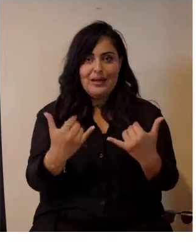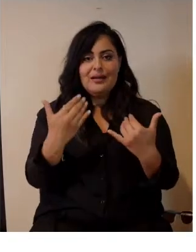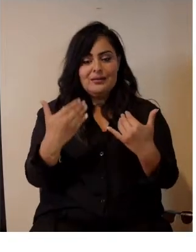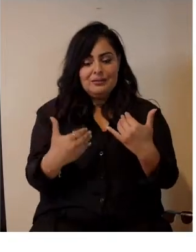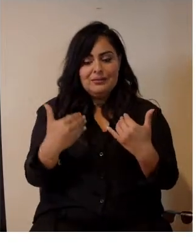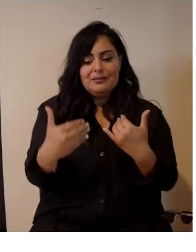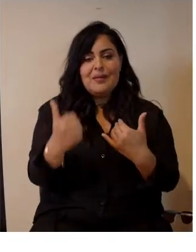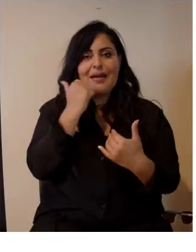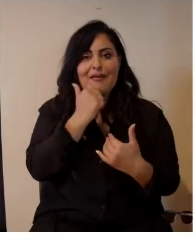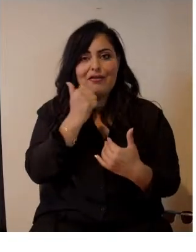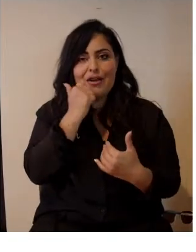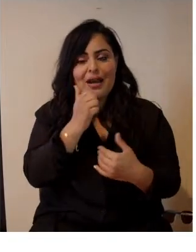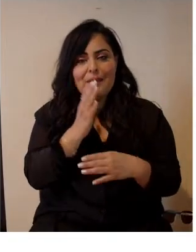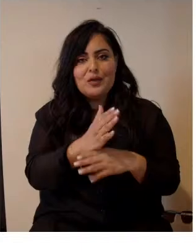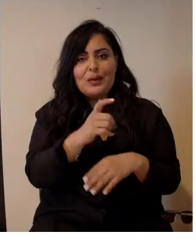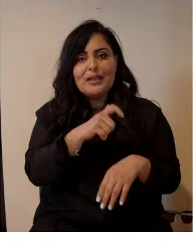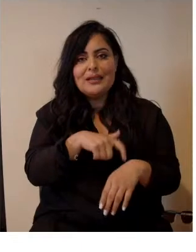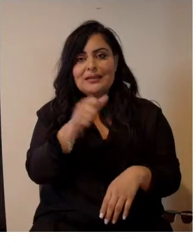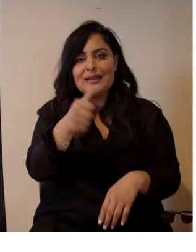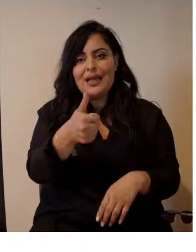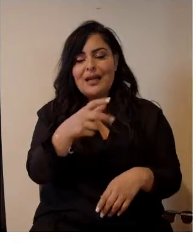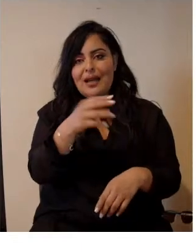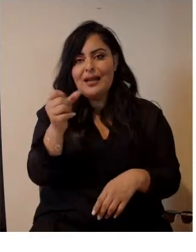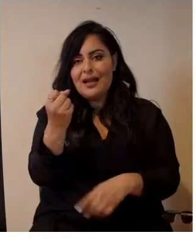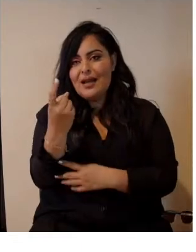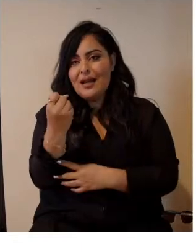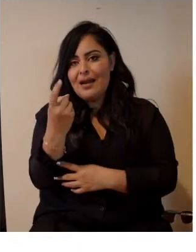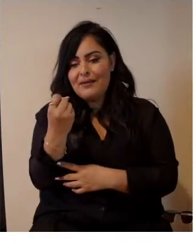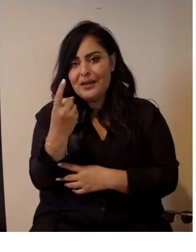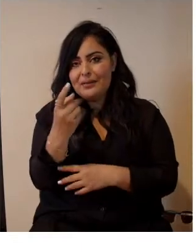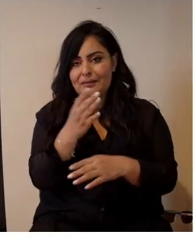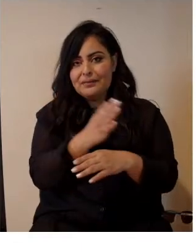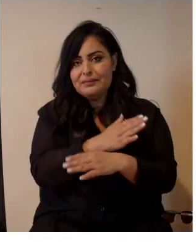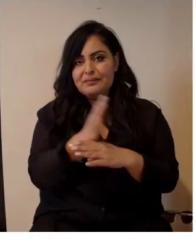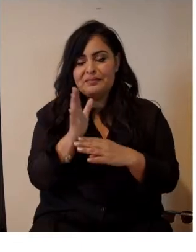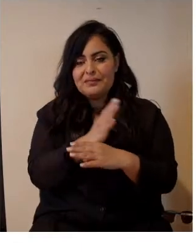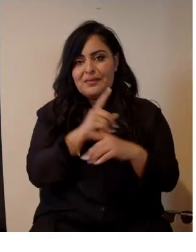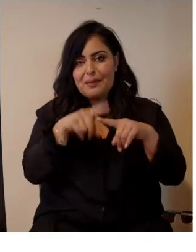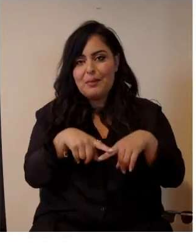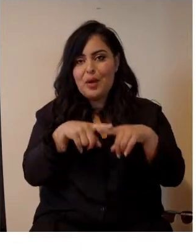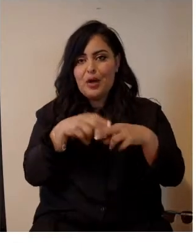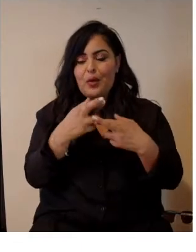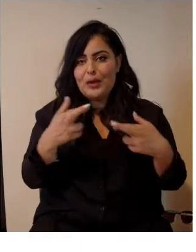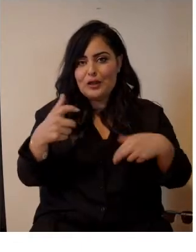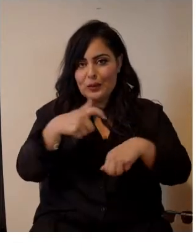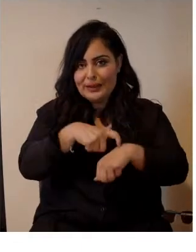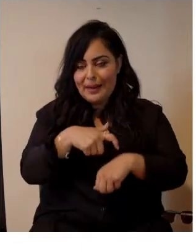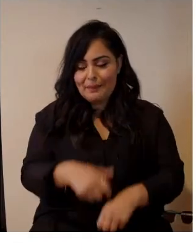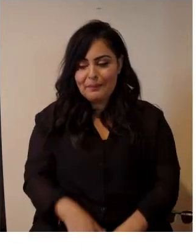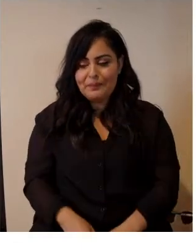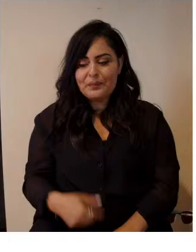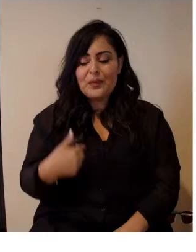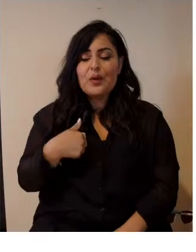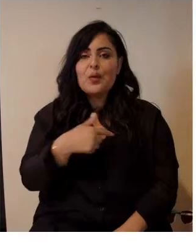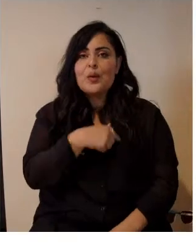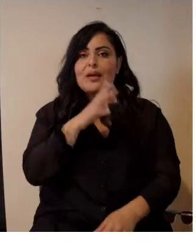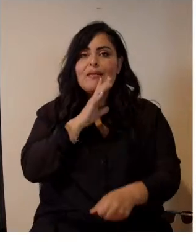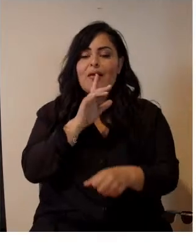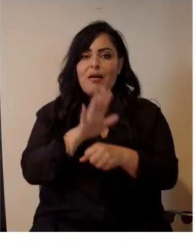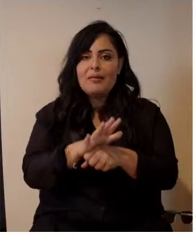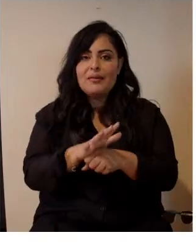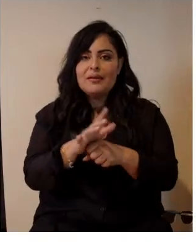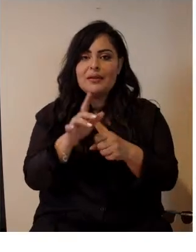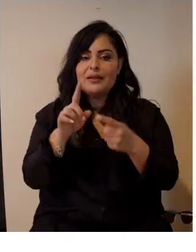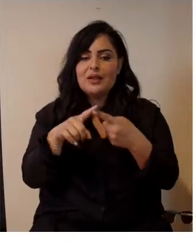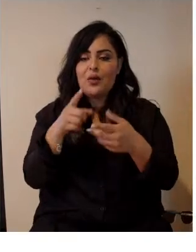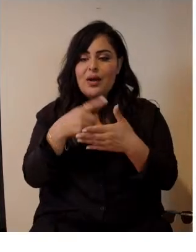be going daily between the hours of 10 and 11, depending on basically our resource time, committed through daily of